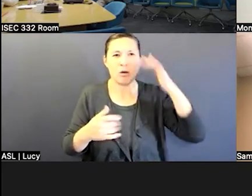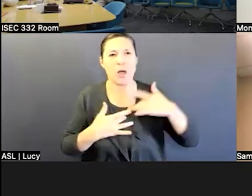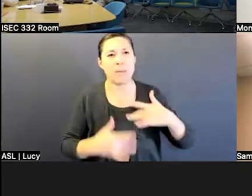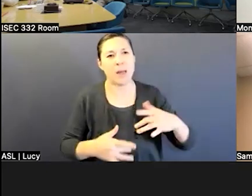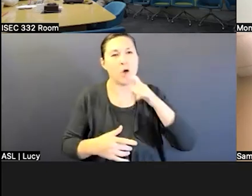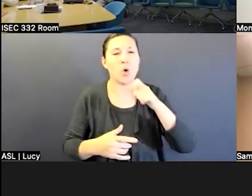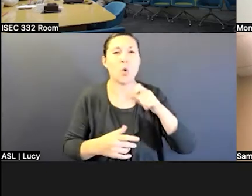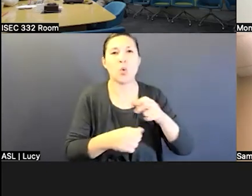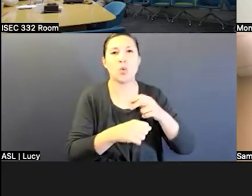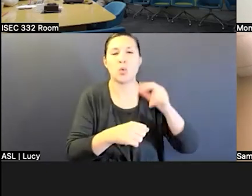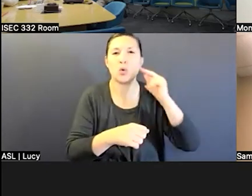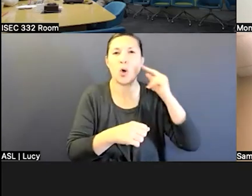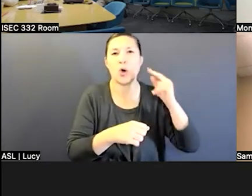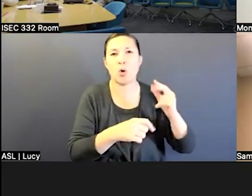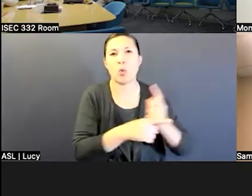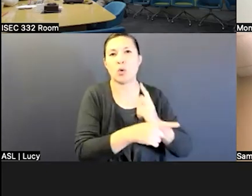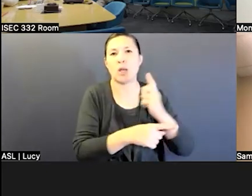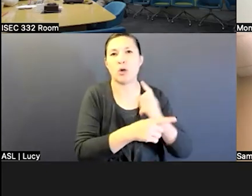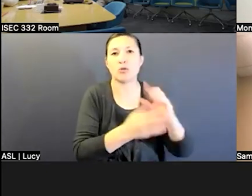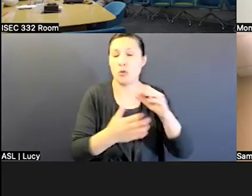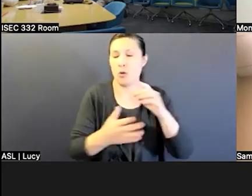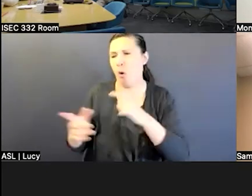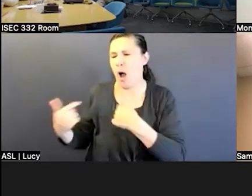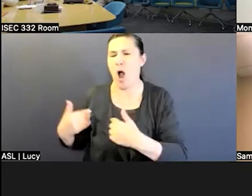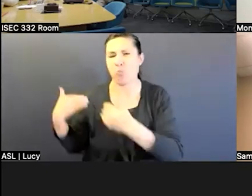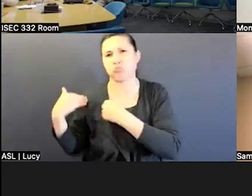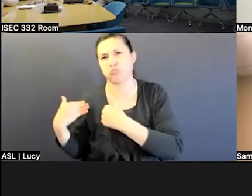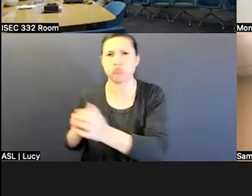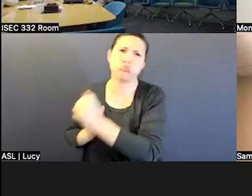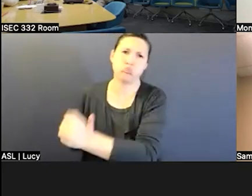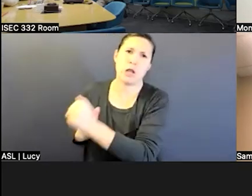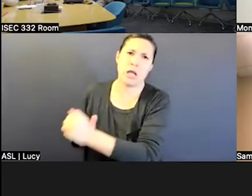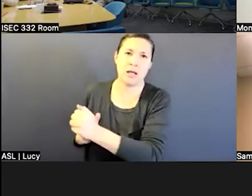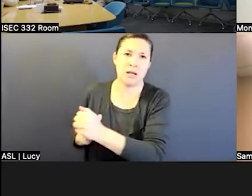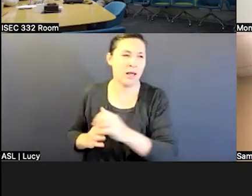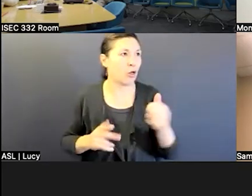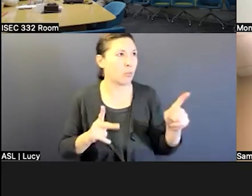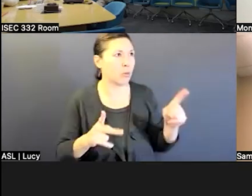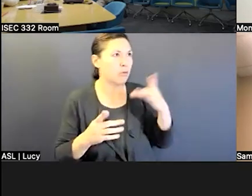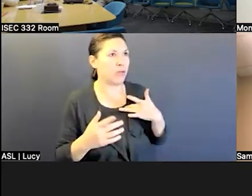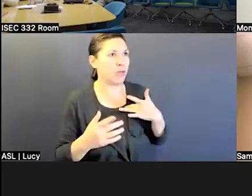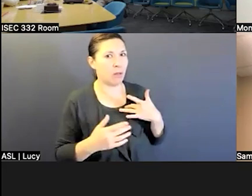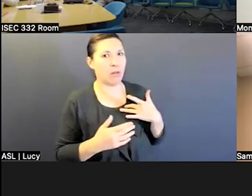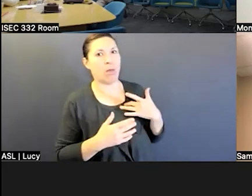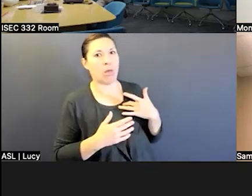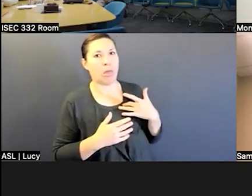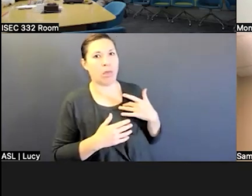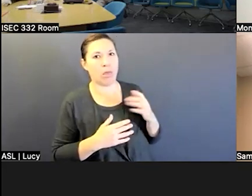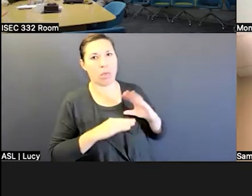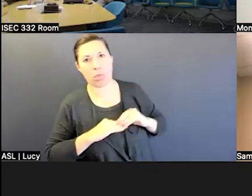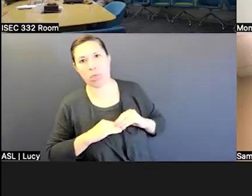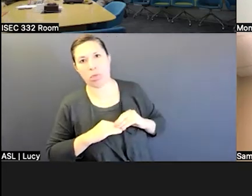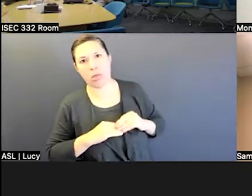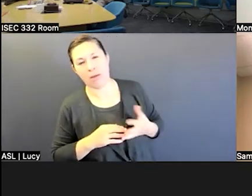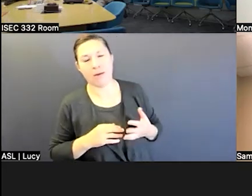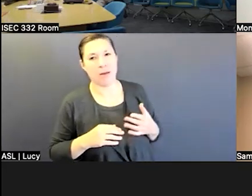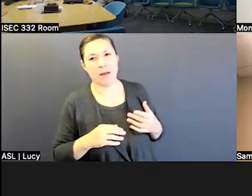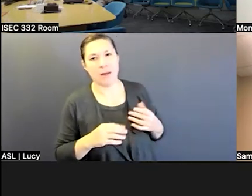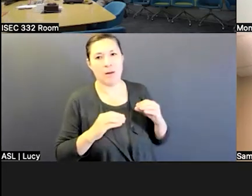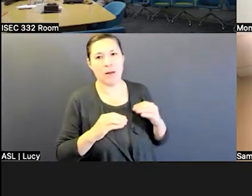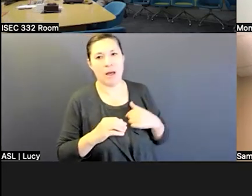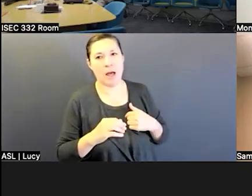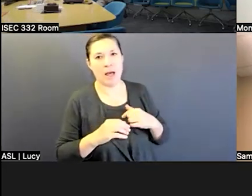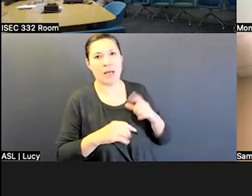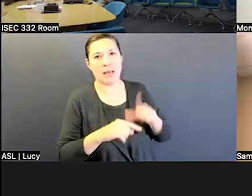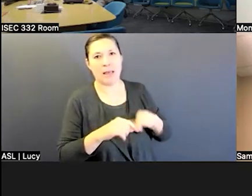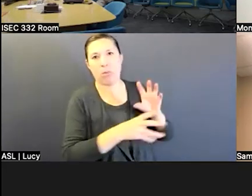other people may really feel like don't have a part there. So then I'll go and then specifically talk to